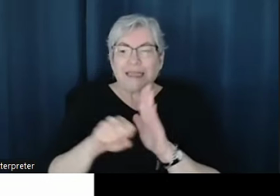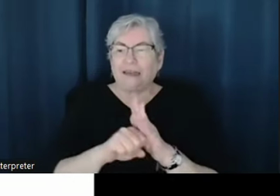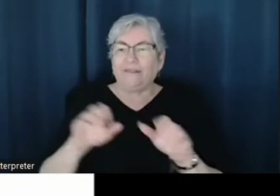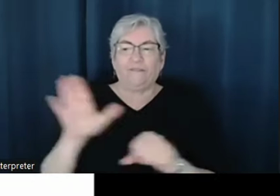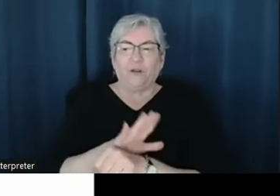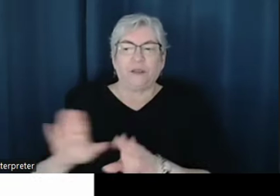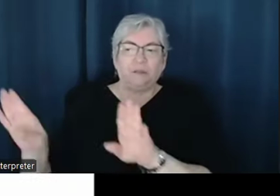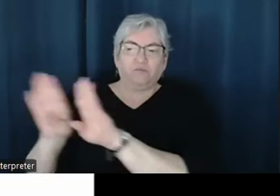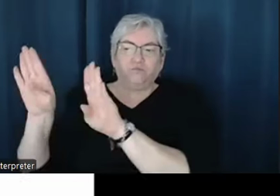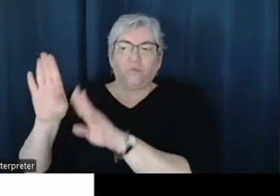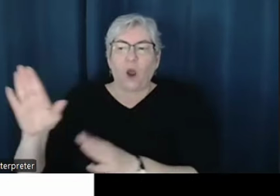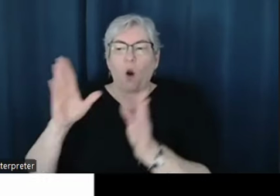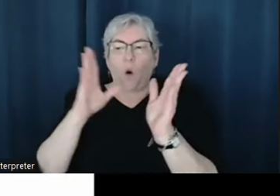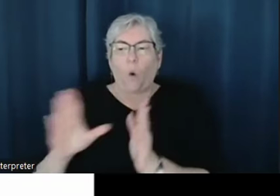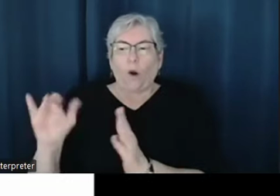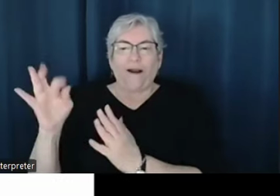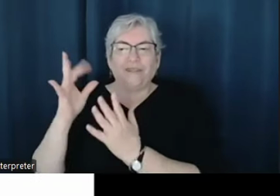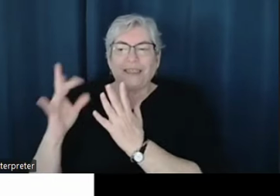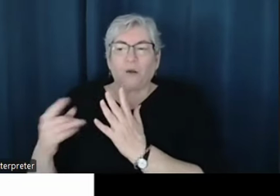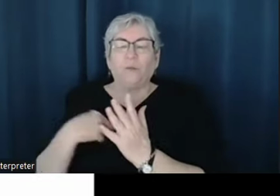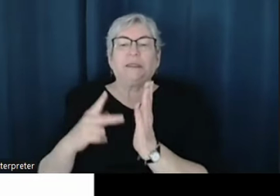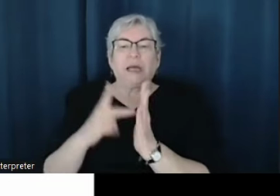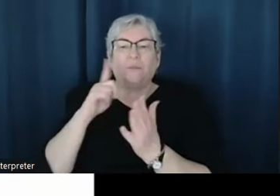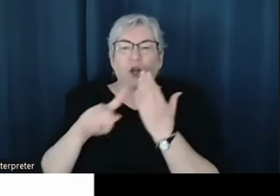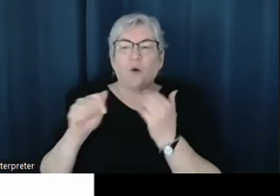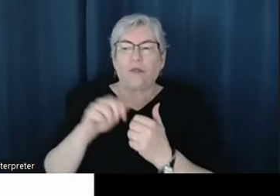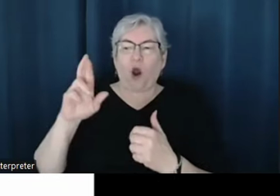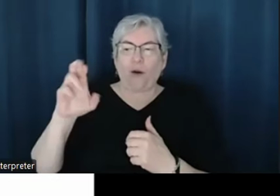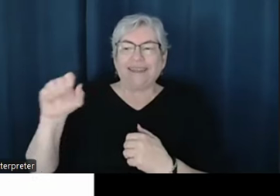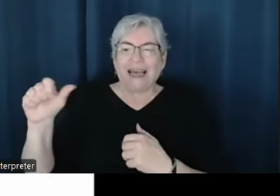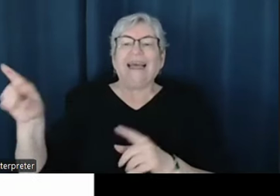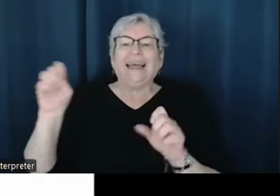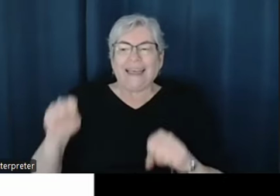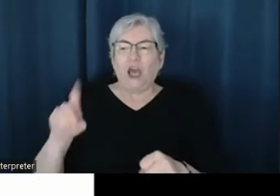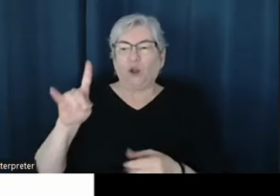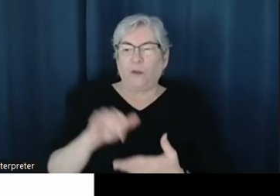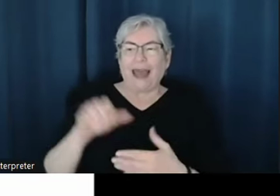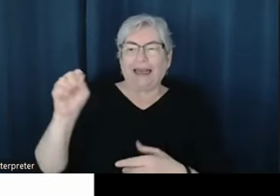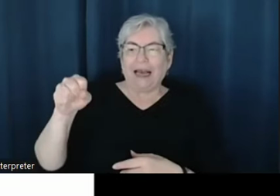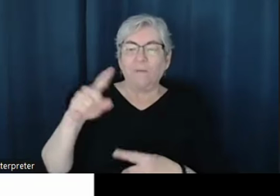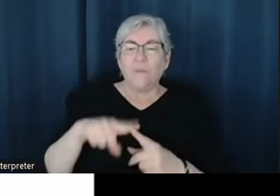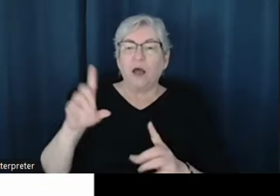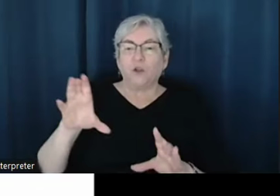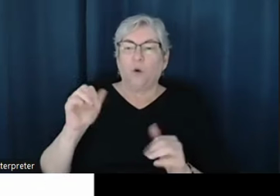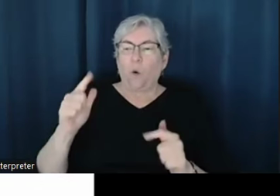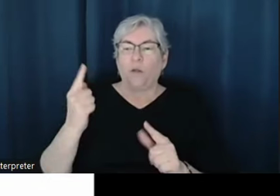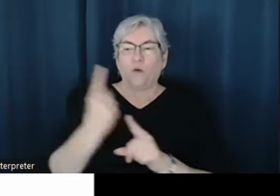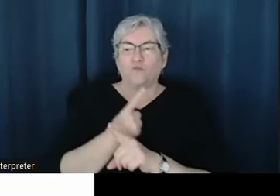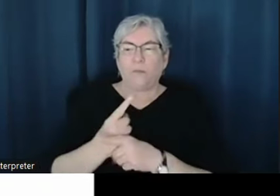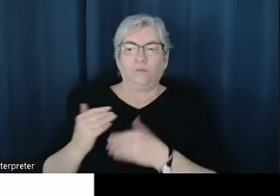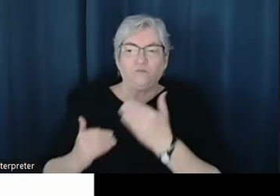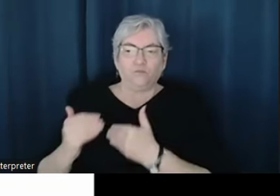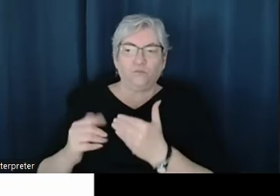their order of selection, and we double check with RSA. They are allowed to do this as long as they do all the proper process of doing